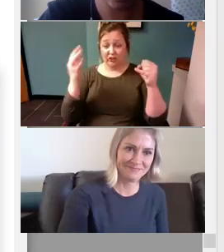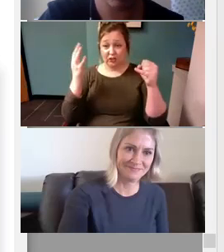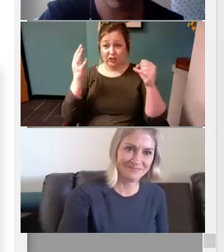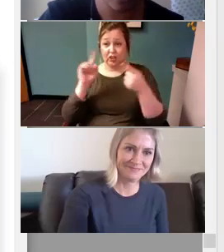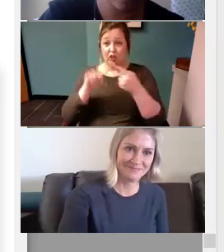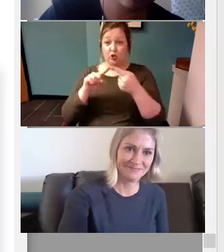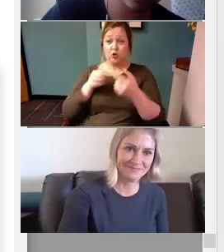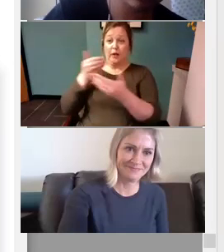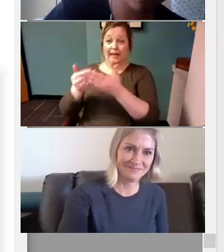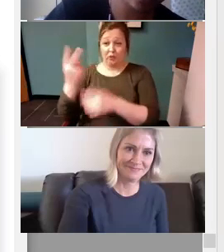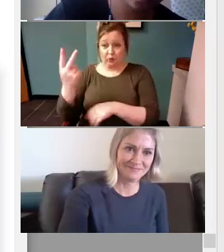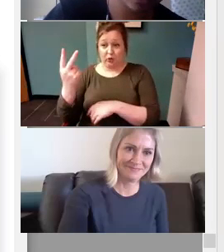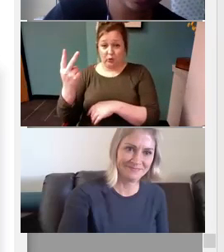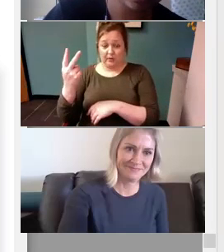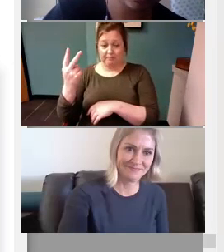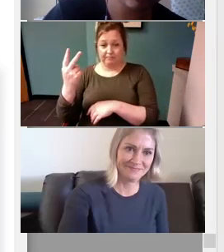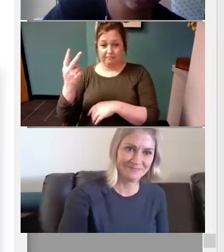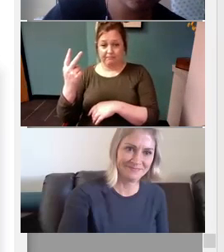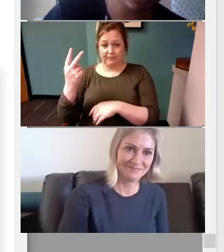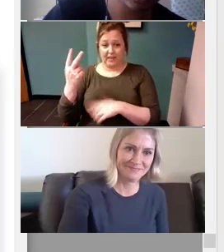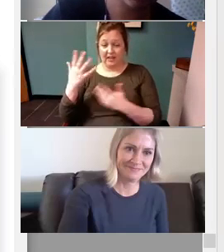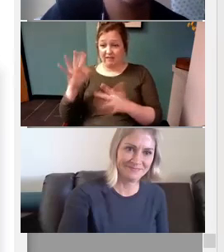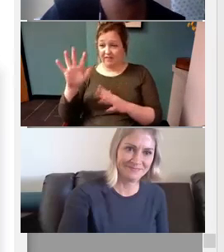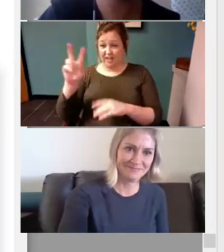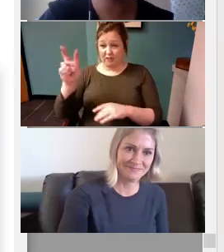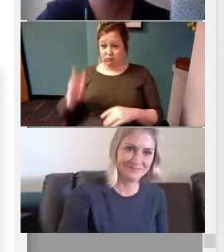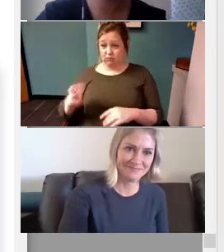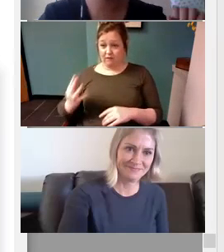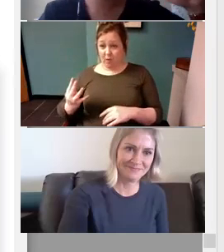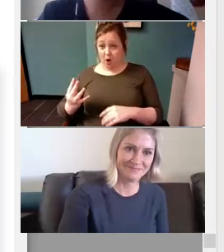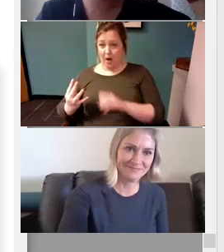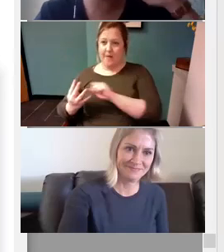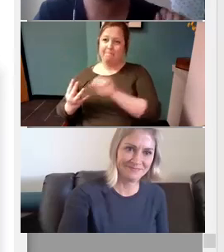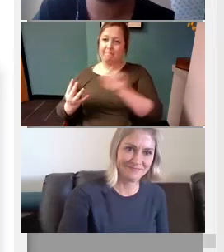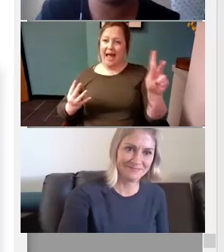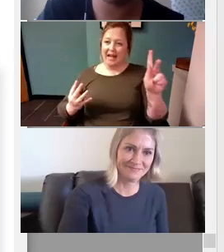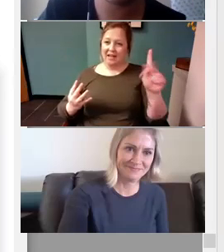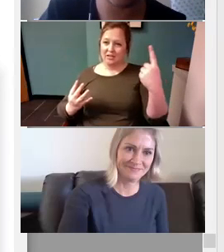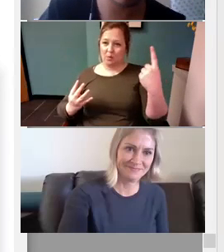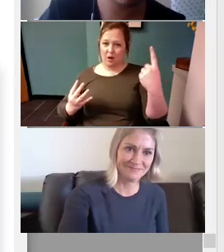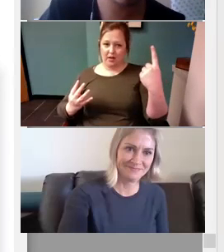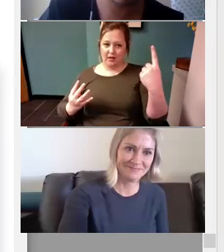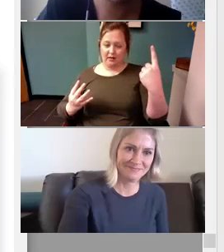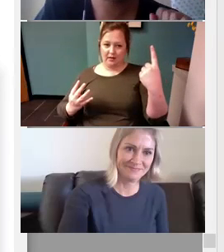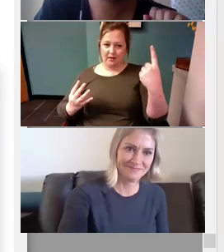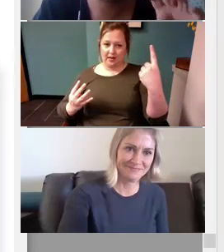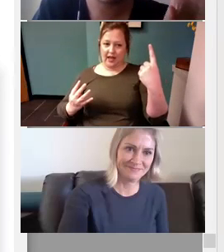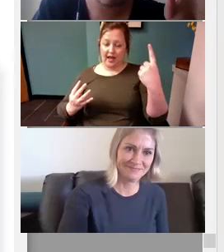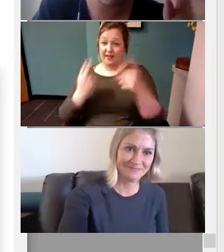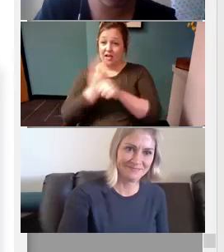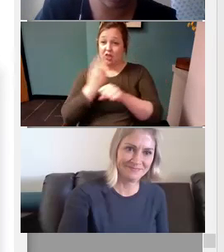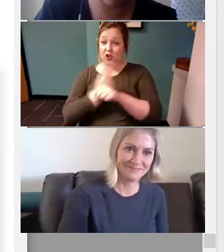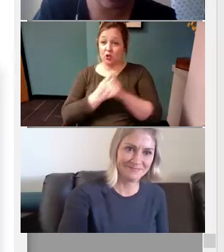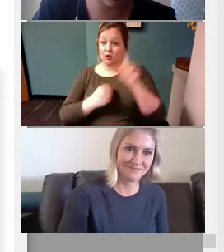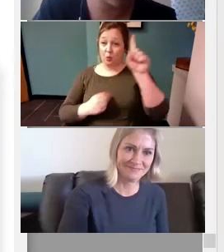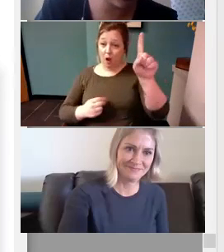once we went to number 4, we came back to 1, and then we used this edge to go to number 3.